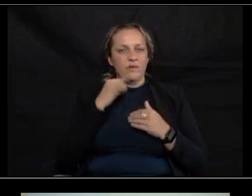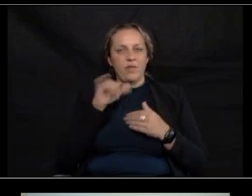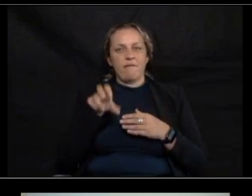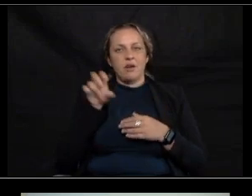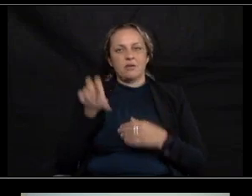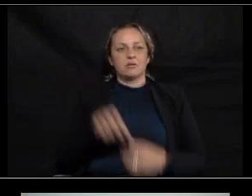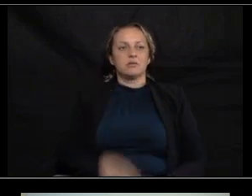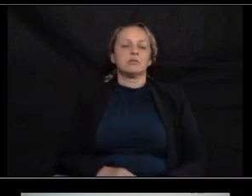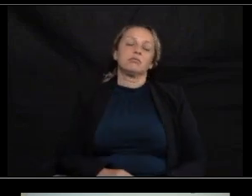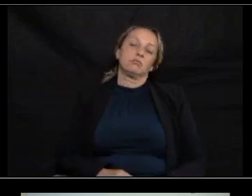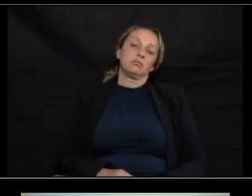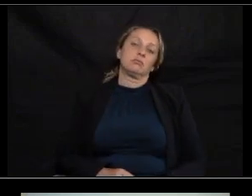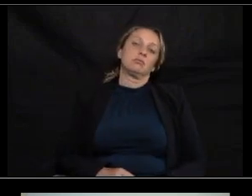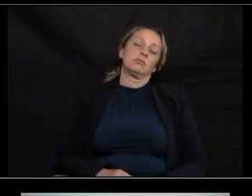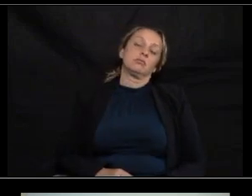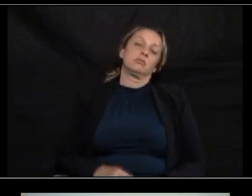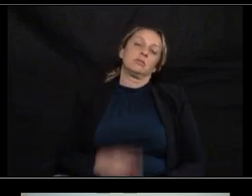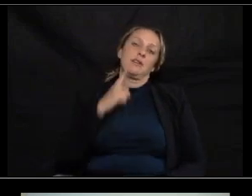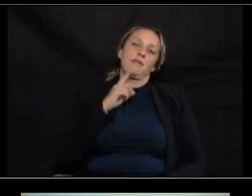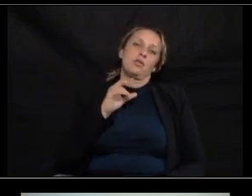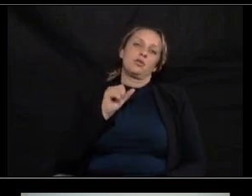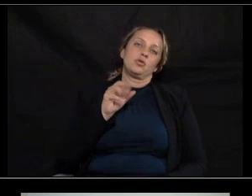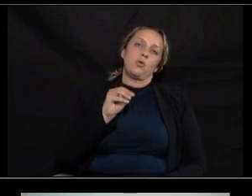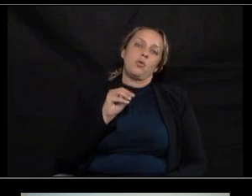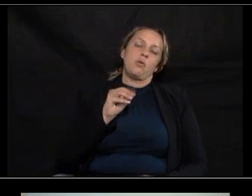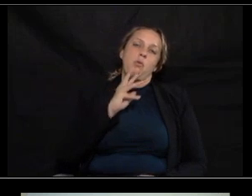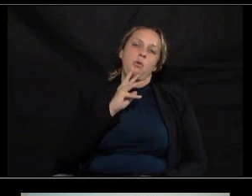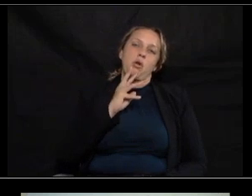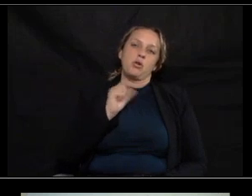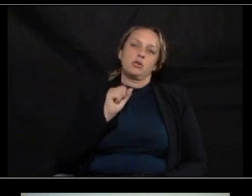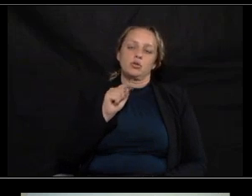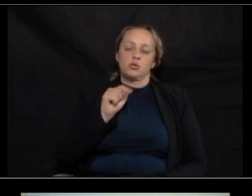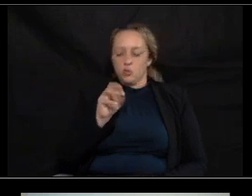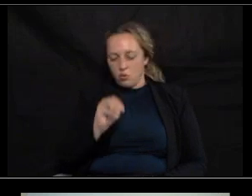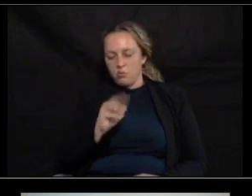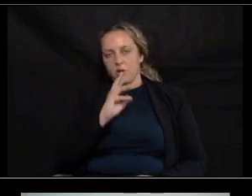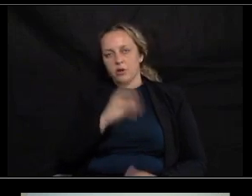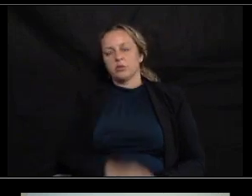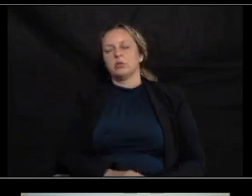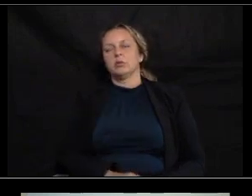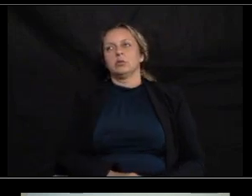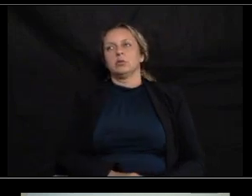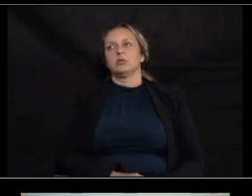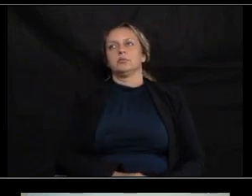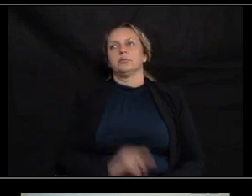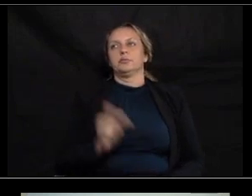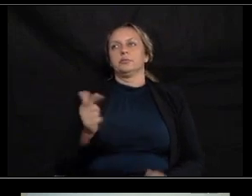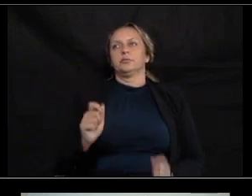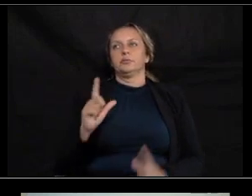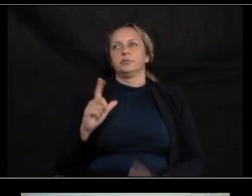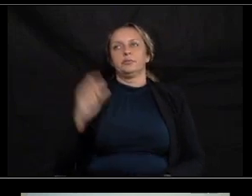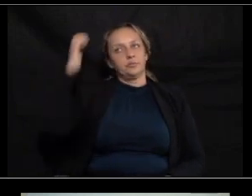fund for stormwater. Next slide, please.